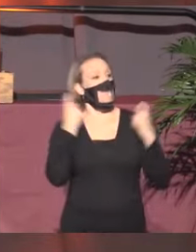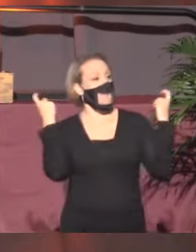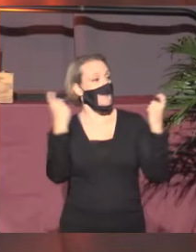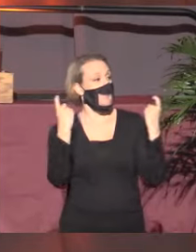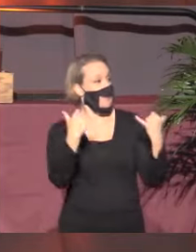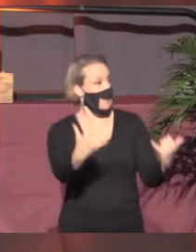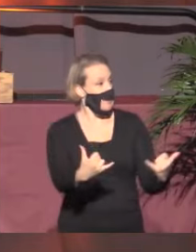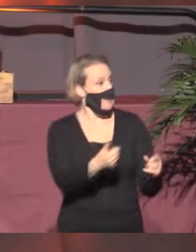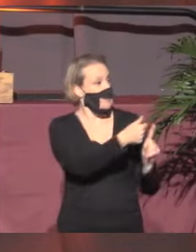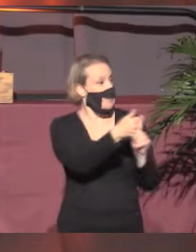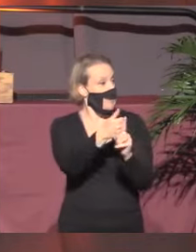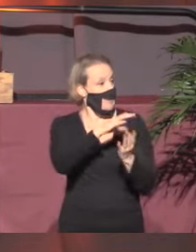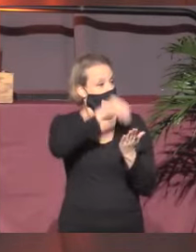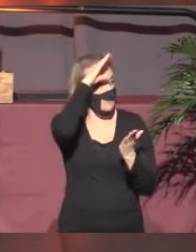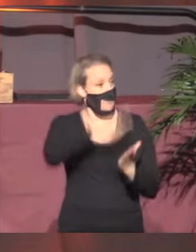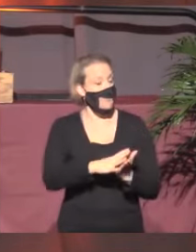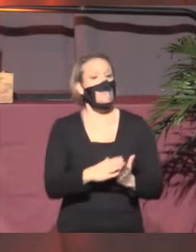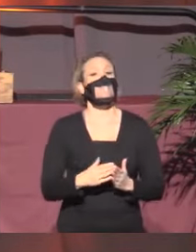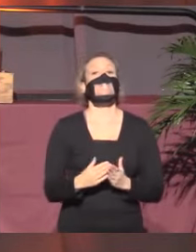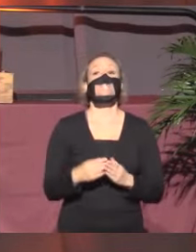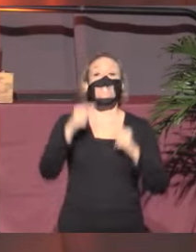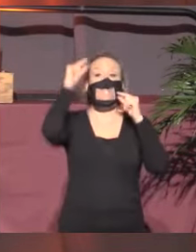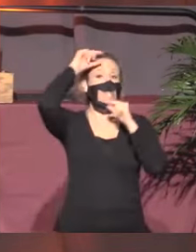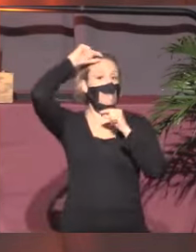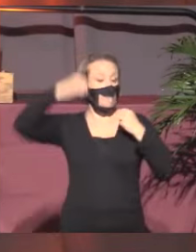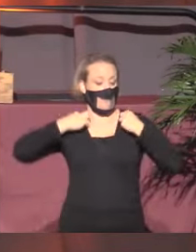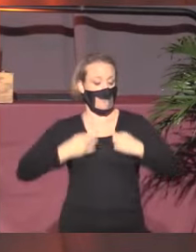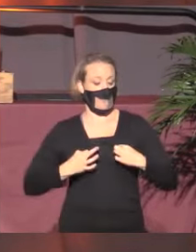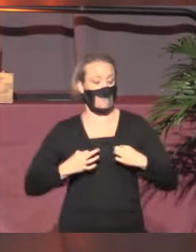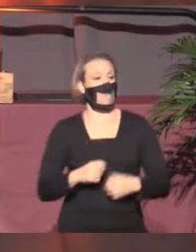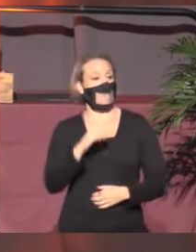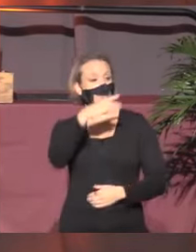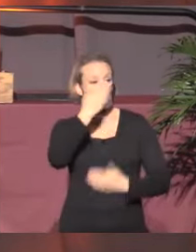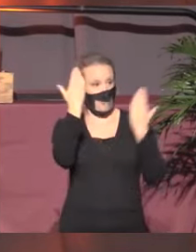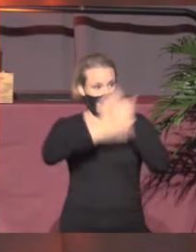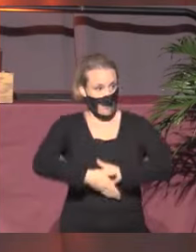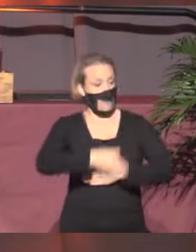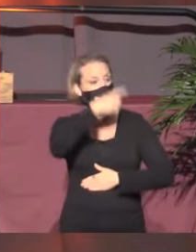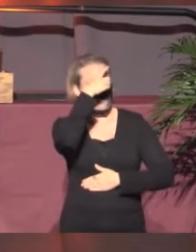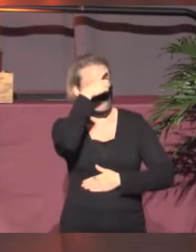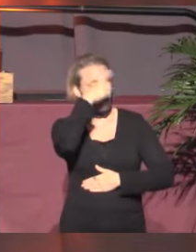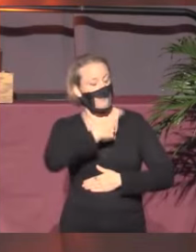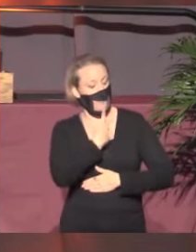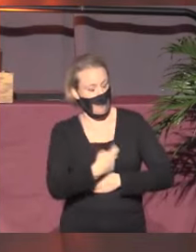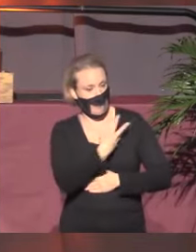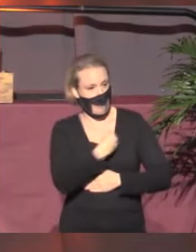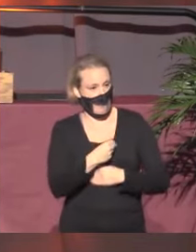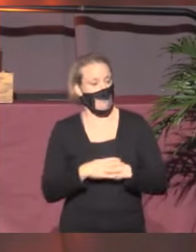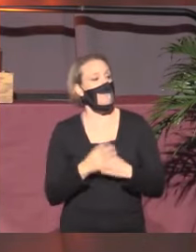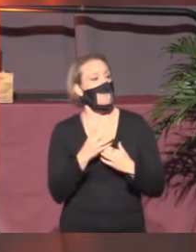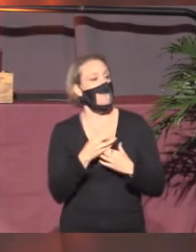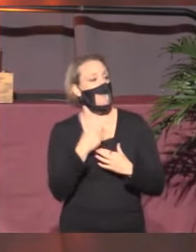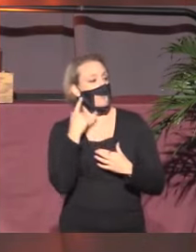wearing a burgundy and gray cord have a parent, grandparent, spouse, sibling, or children who also graduated from